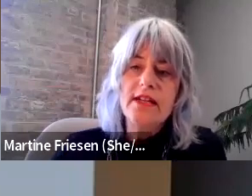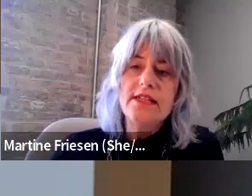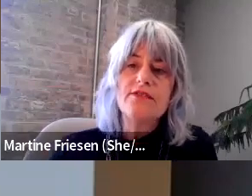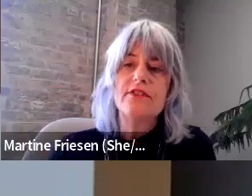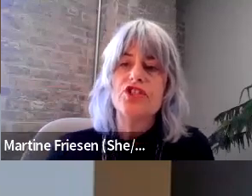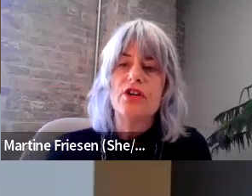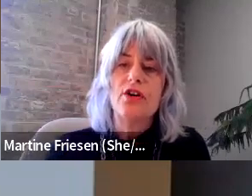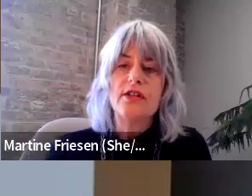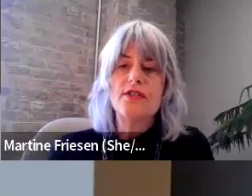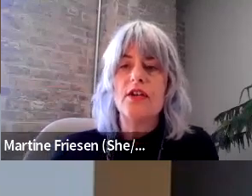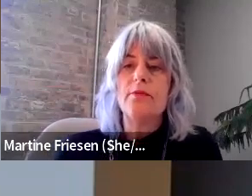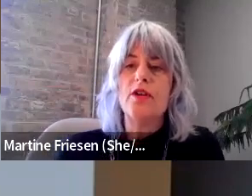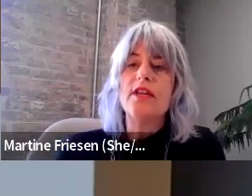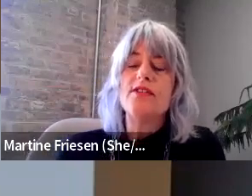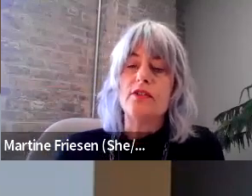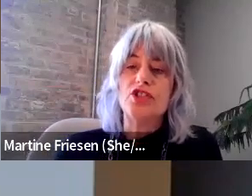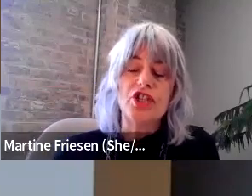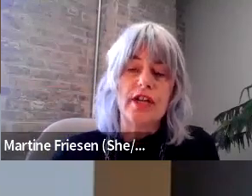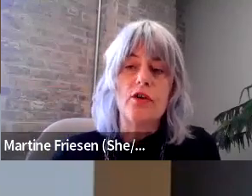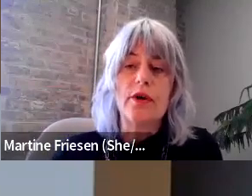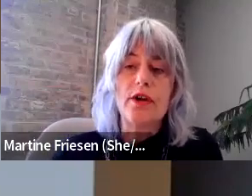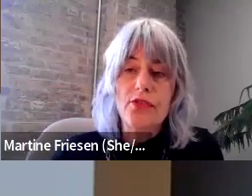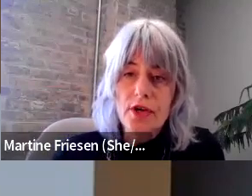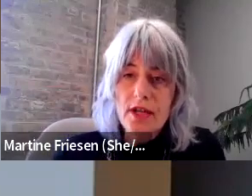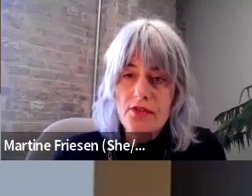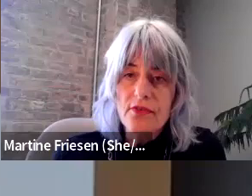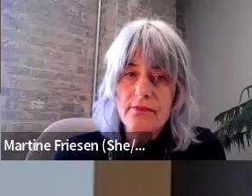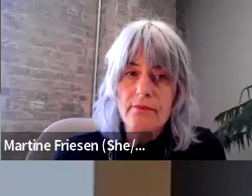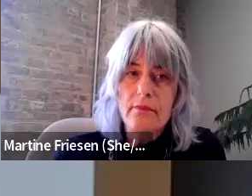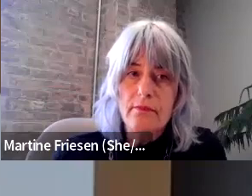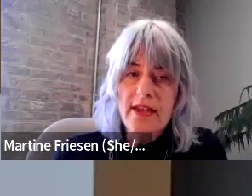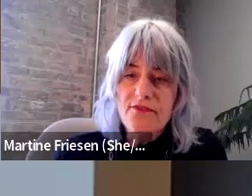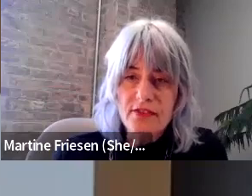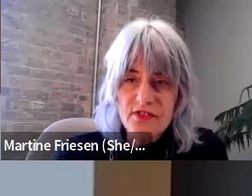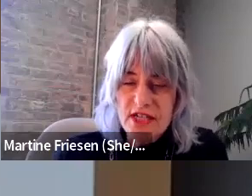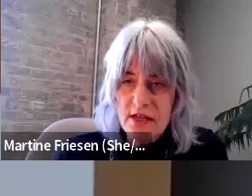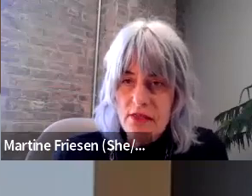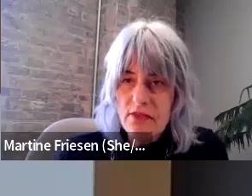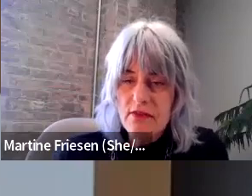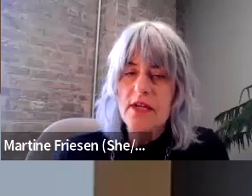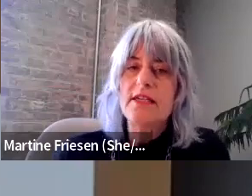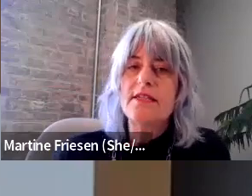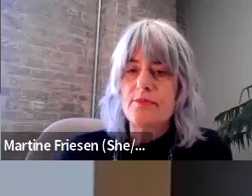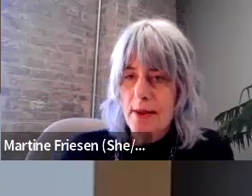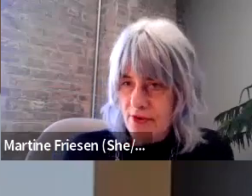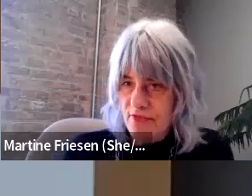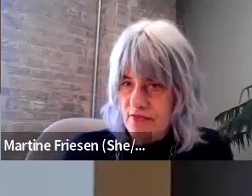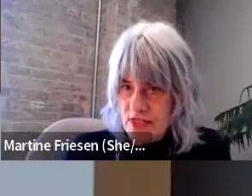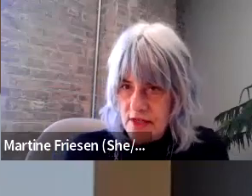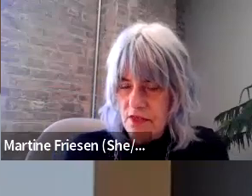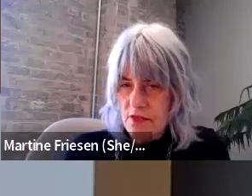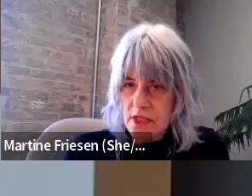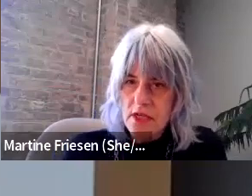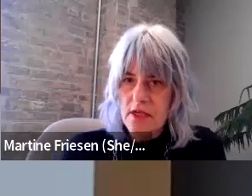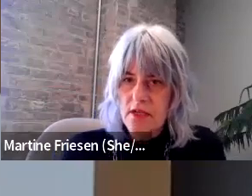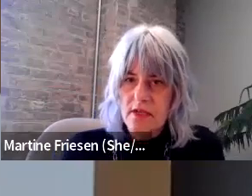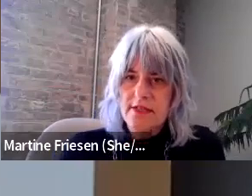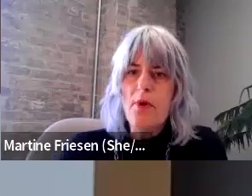The deadlines for Share Artists and Communities are January 30th, May 15th, and September